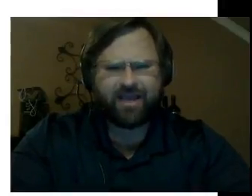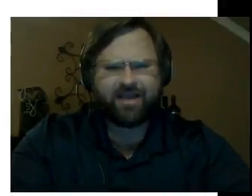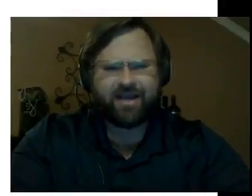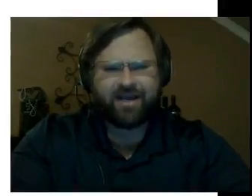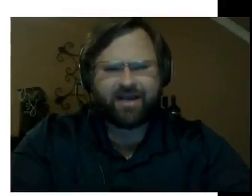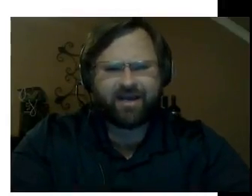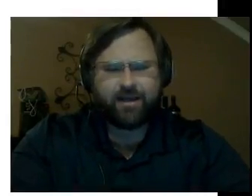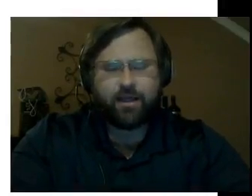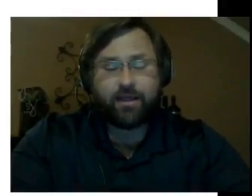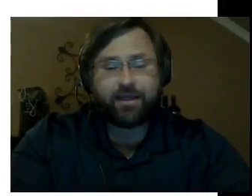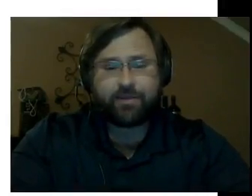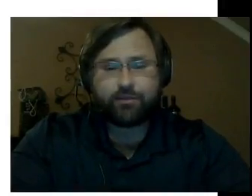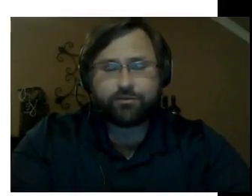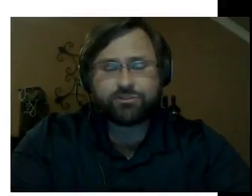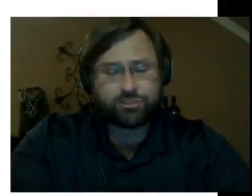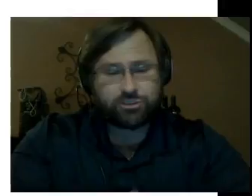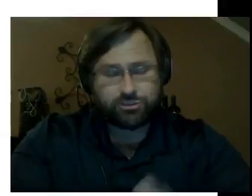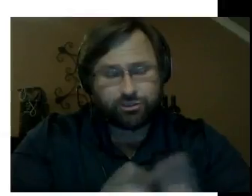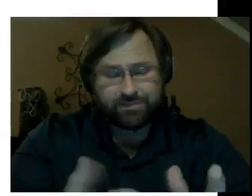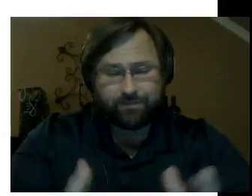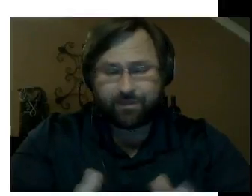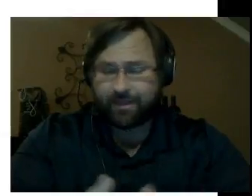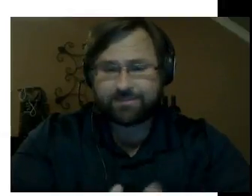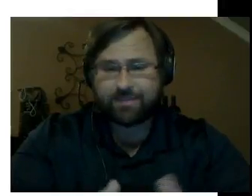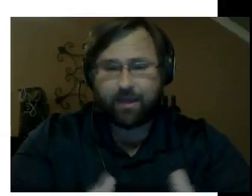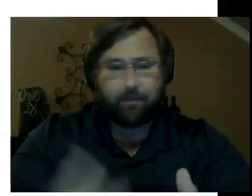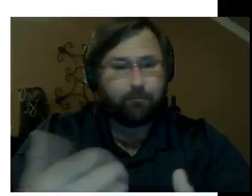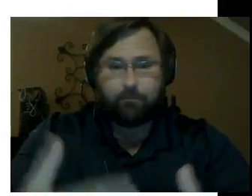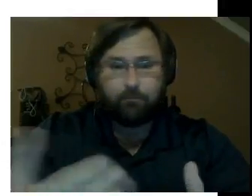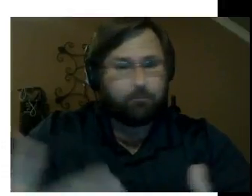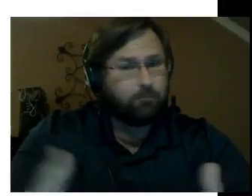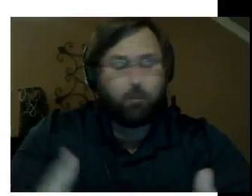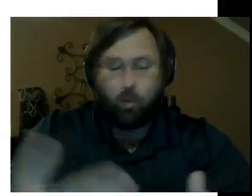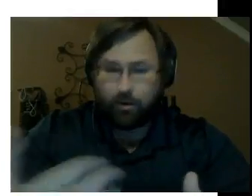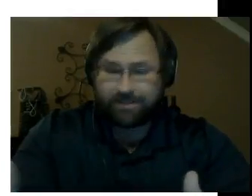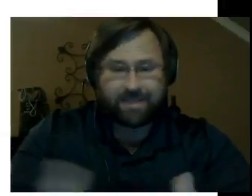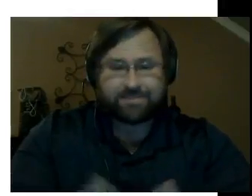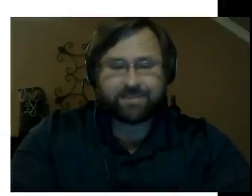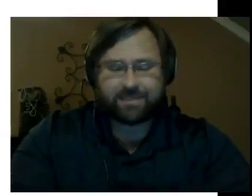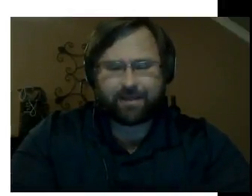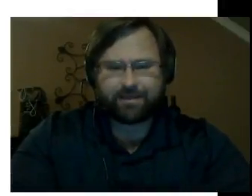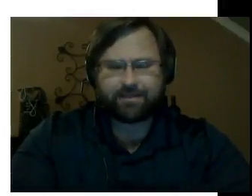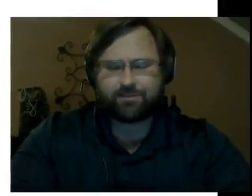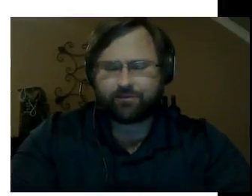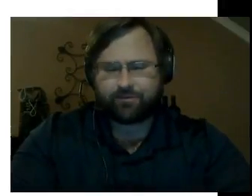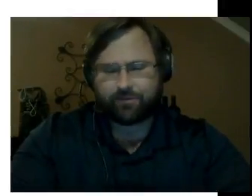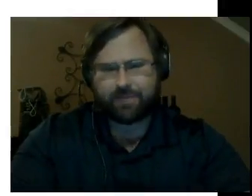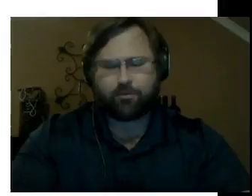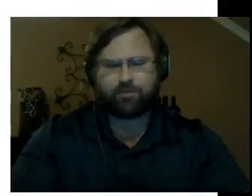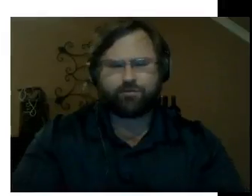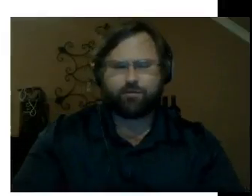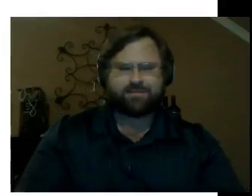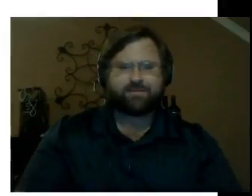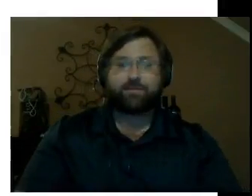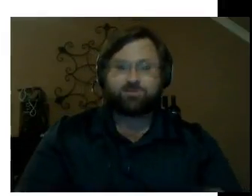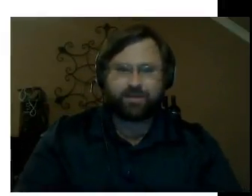way, can be used to show that something is more intense than expected. So for example,